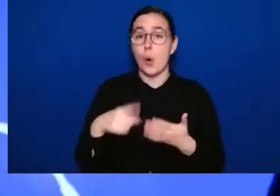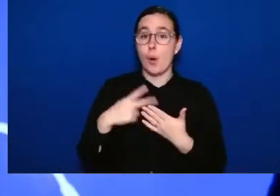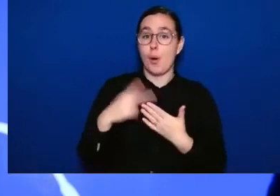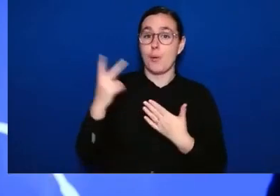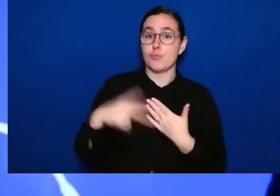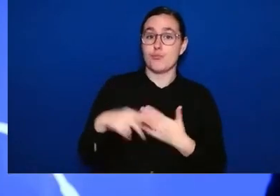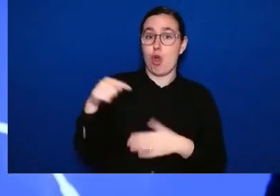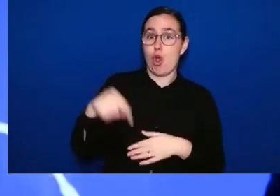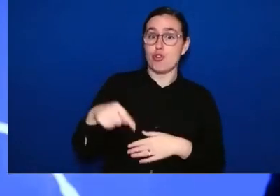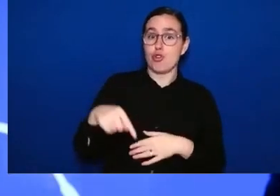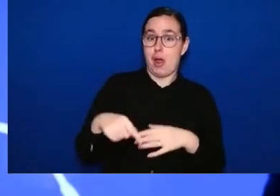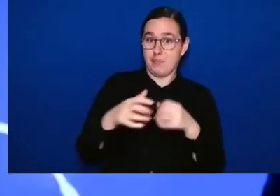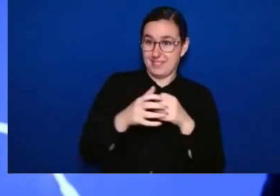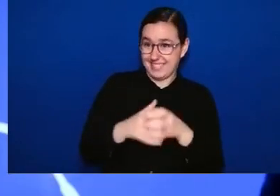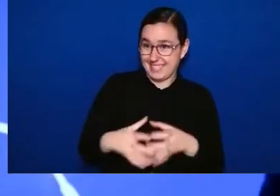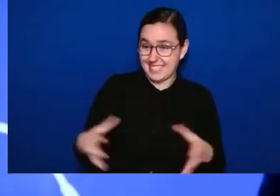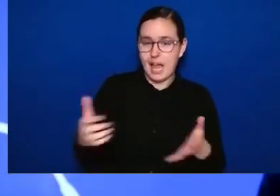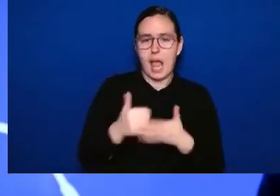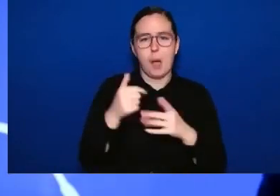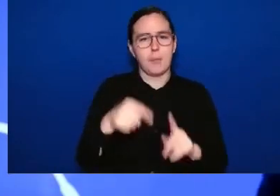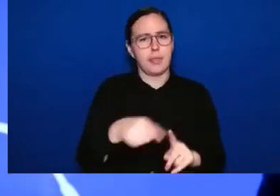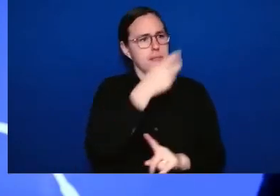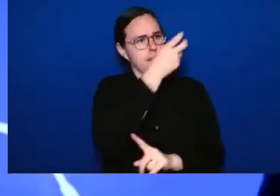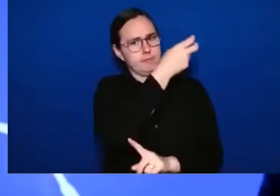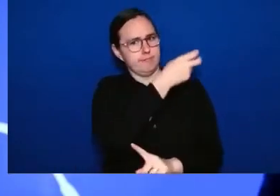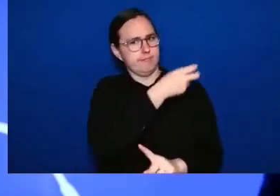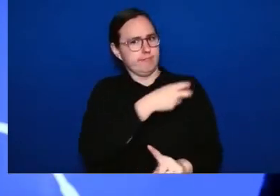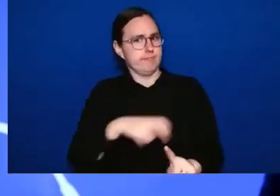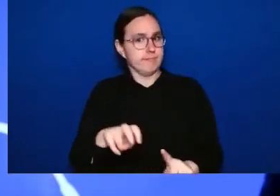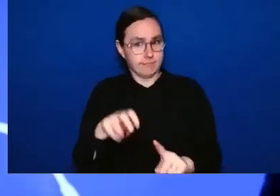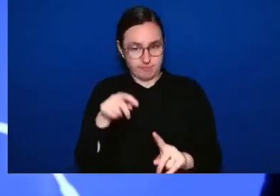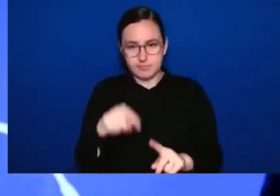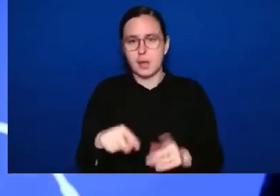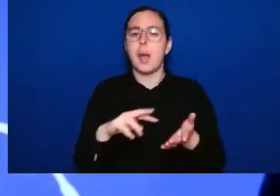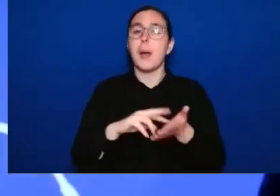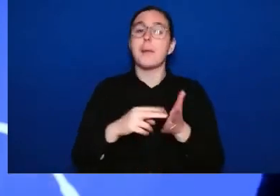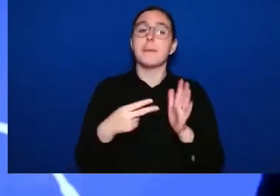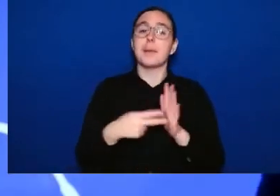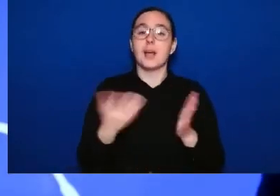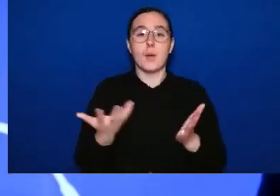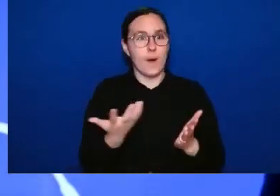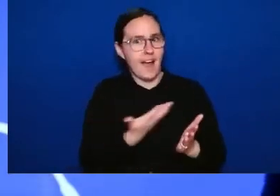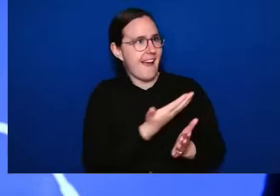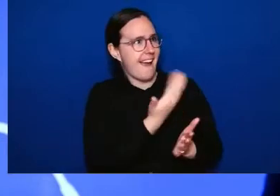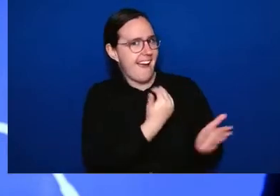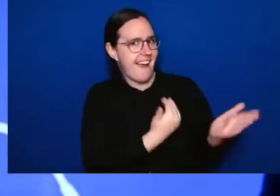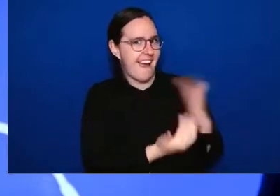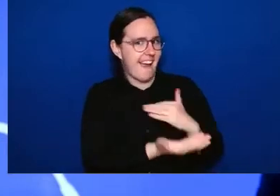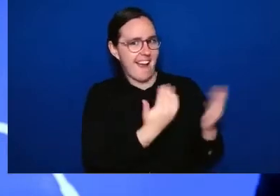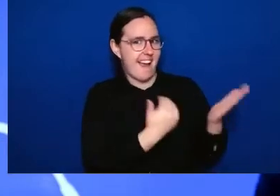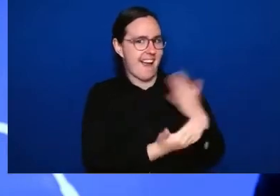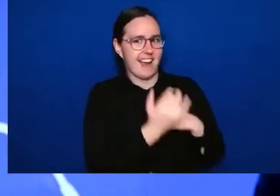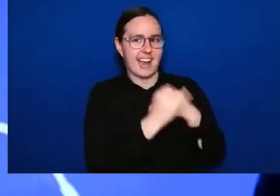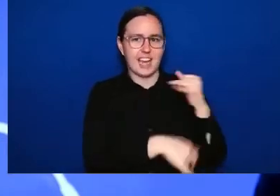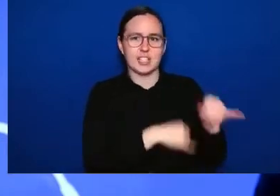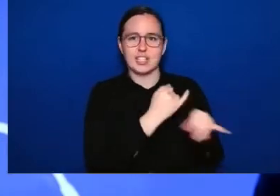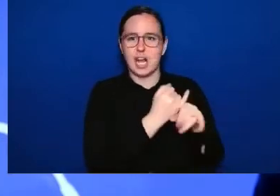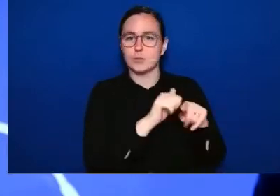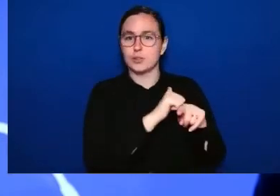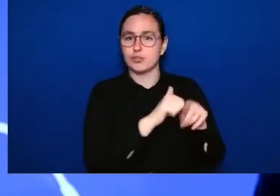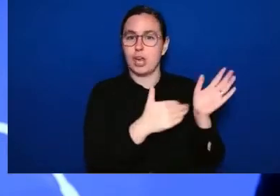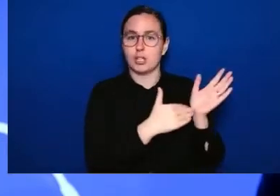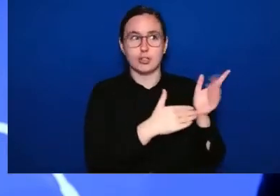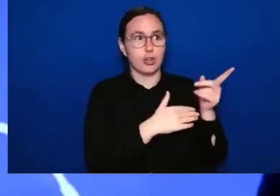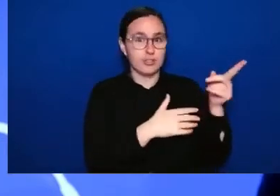sometimes call PRABC, will simply allow us to welcome more internationally trained physicians who have completed their residency in family